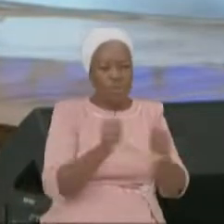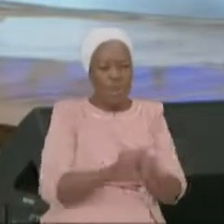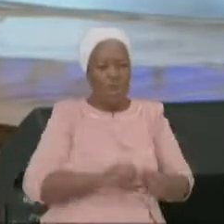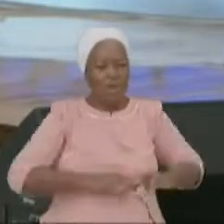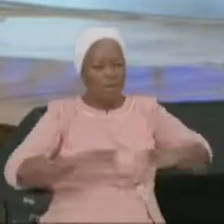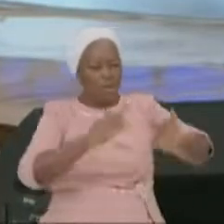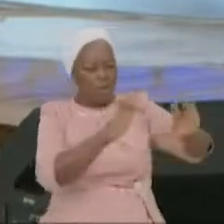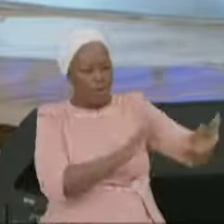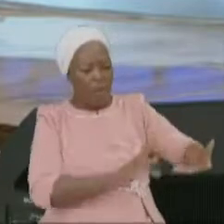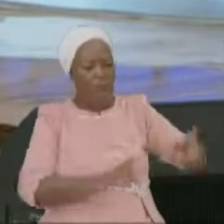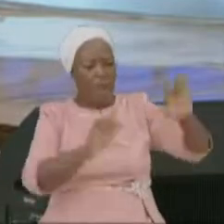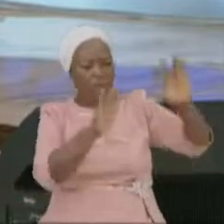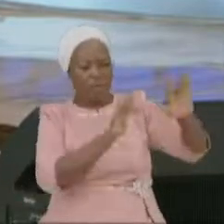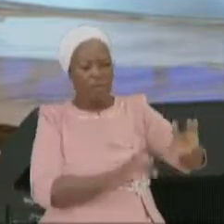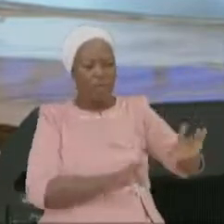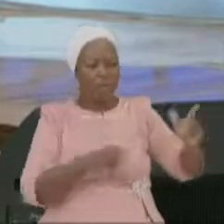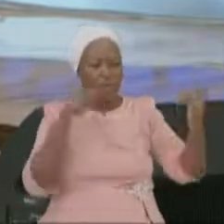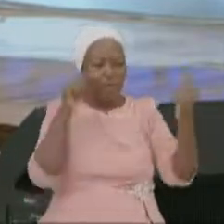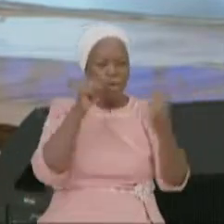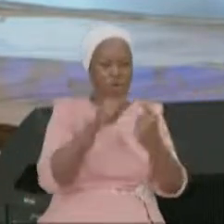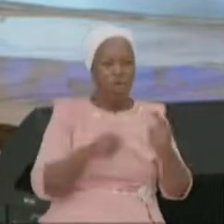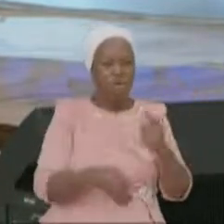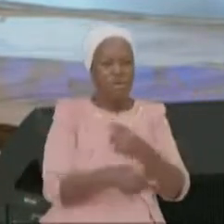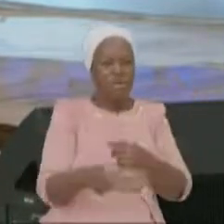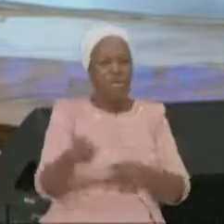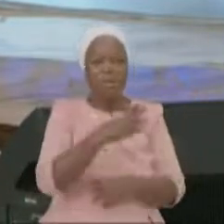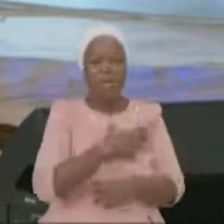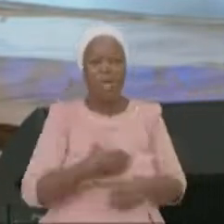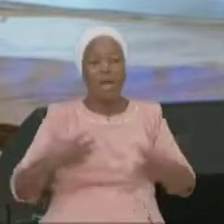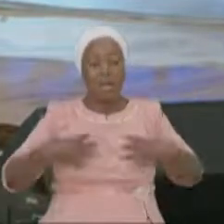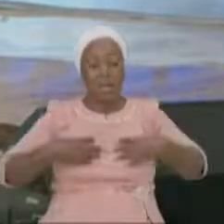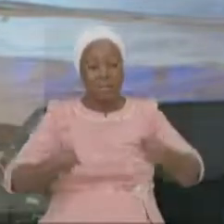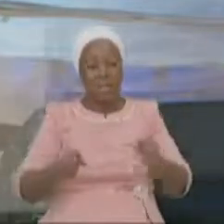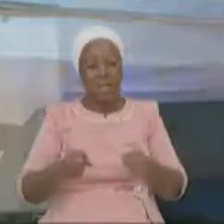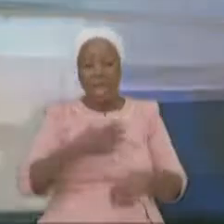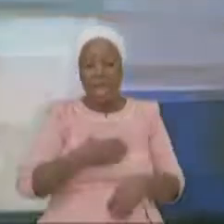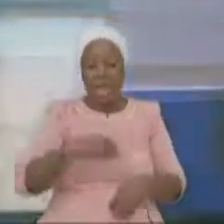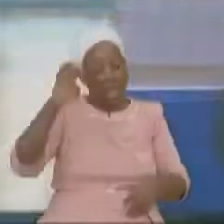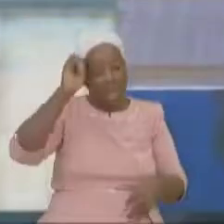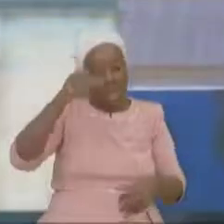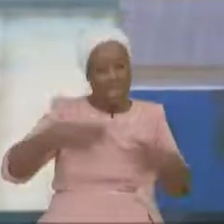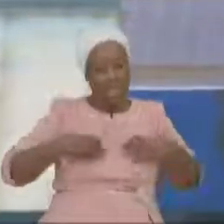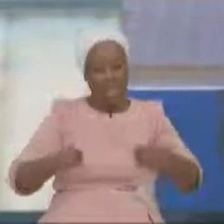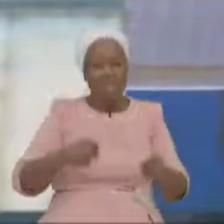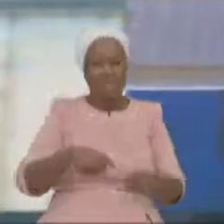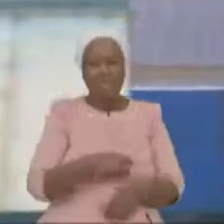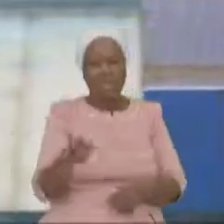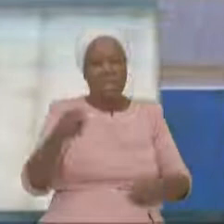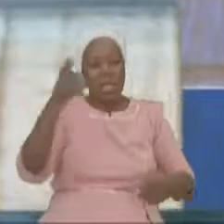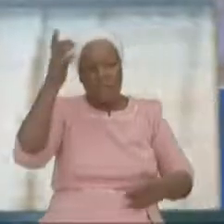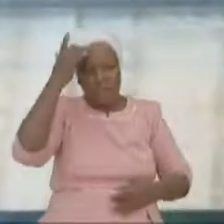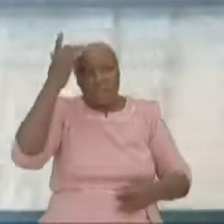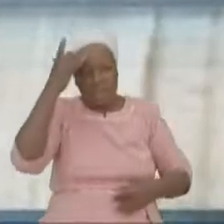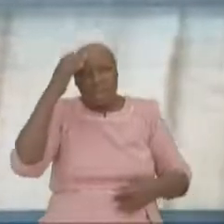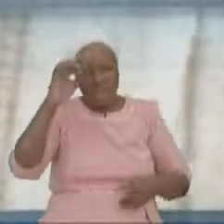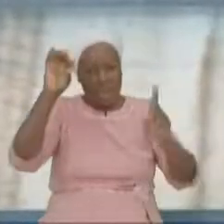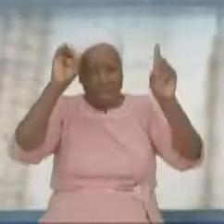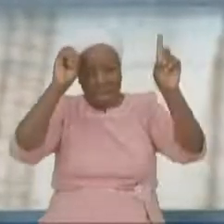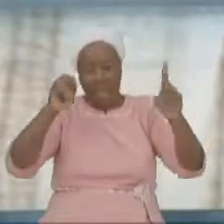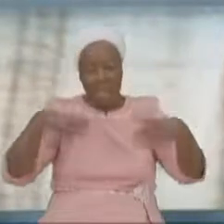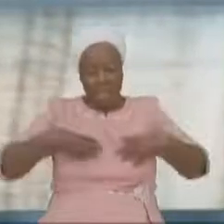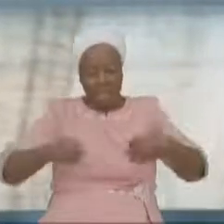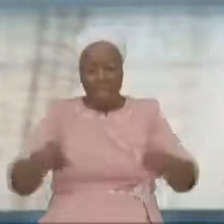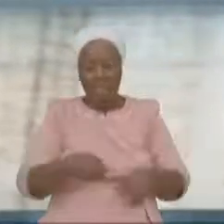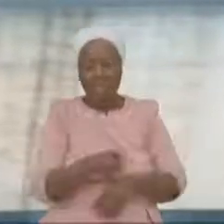compassion toward them, and he healed their sick. He healed